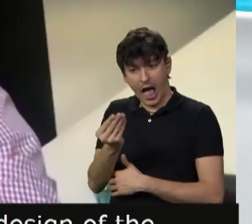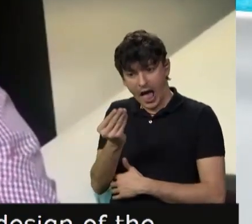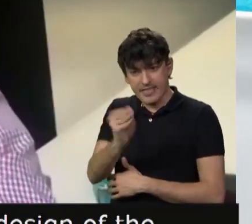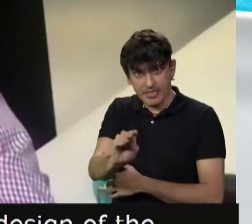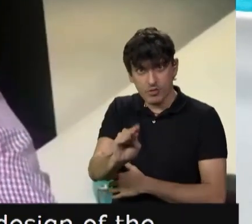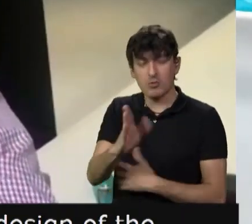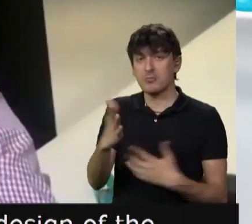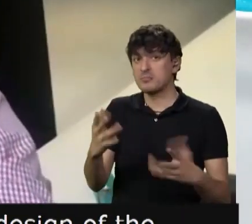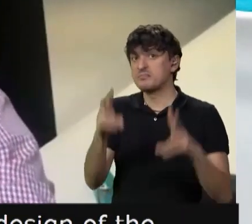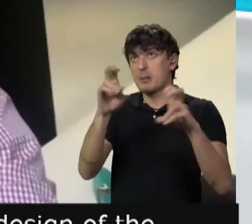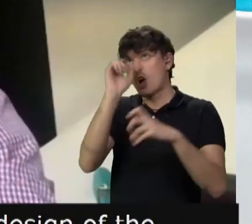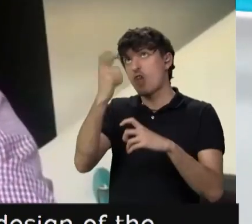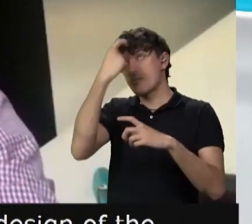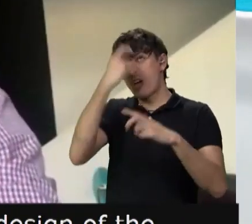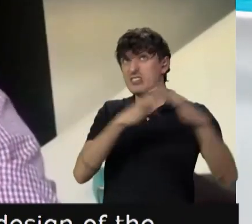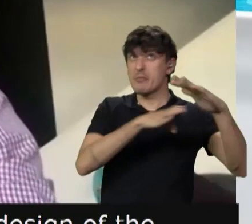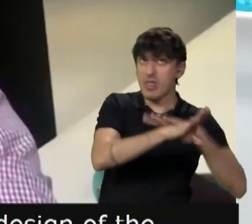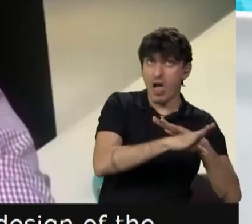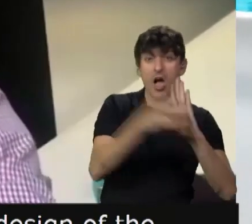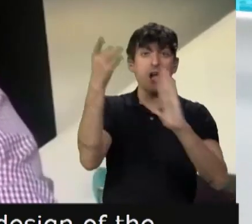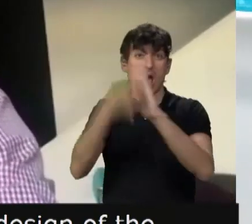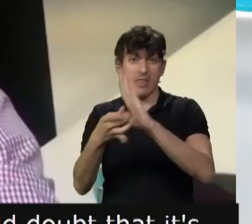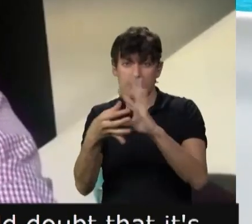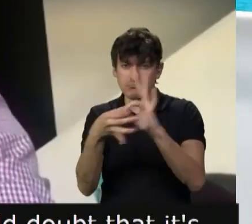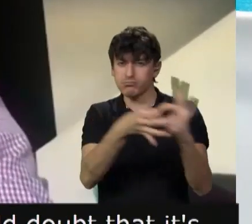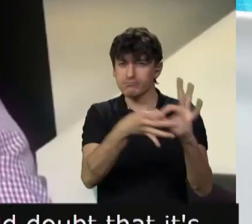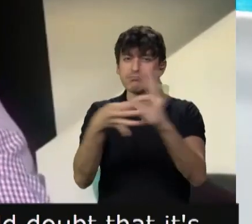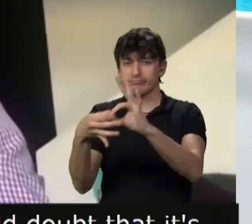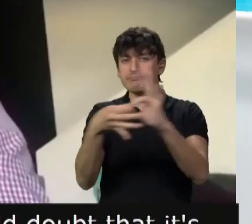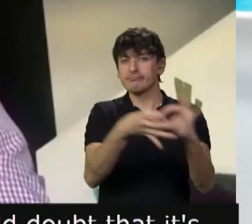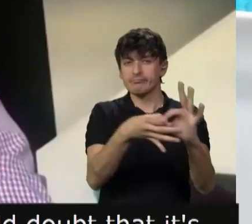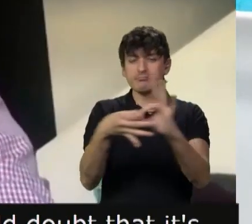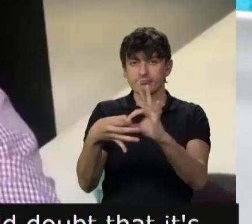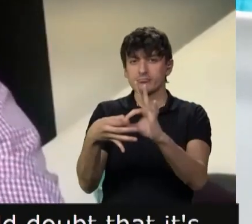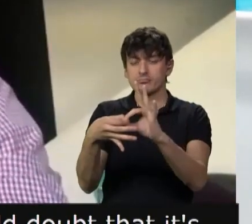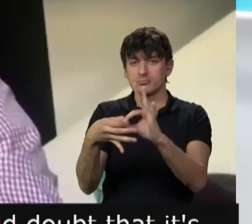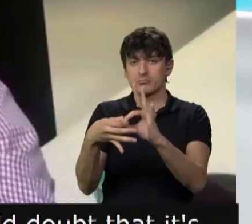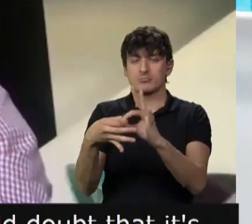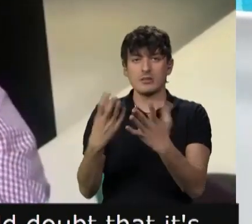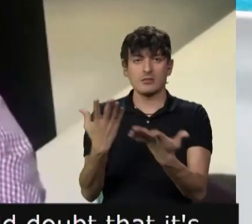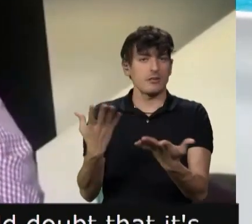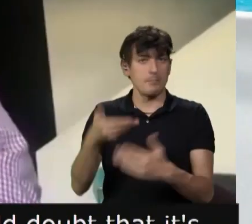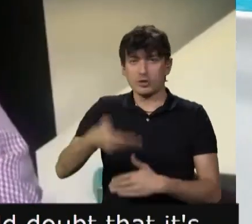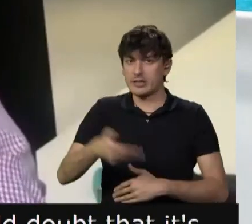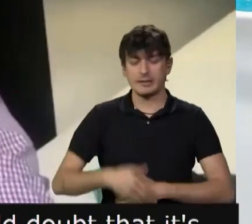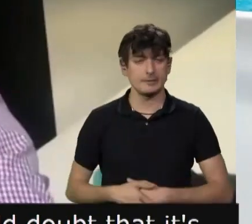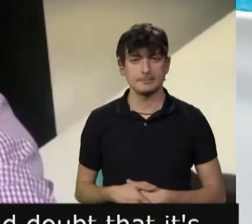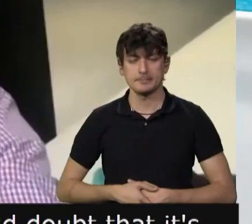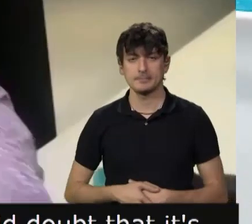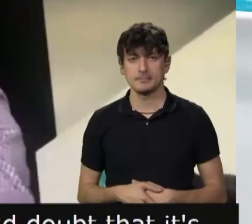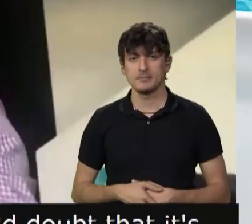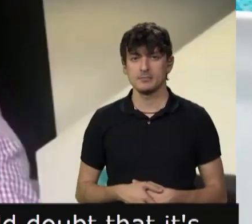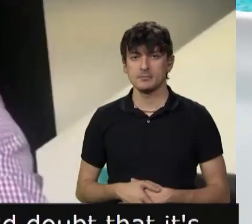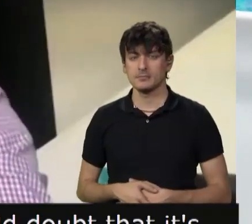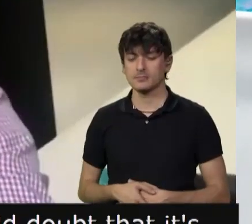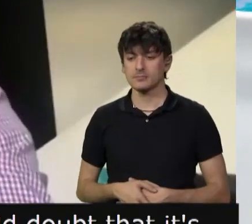that it's important. So when we talk about the quality of products and services, it's essential. It's absolutely